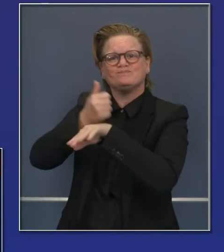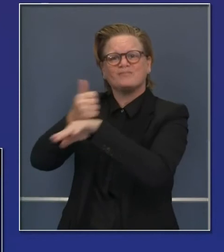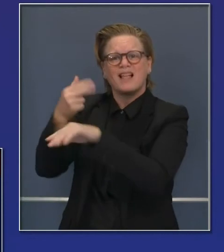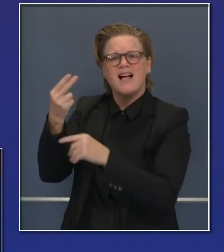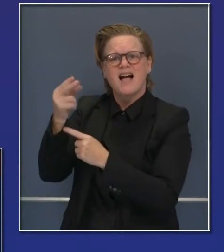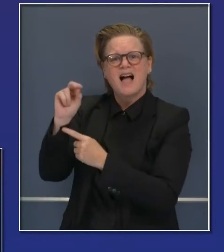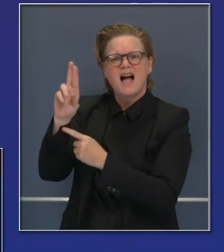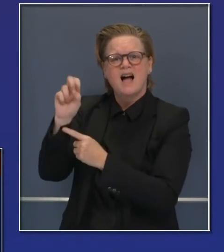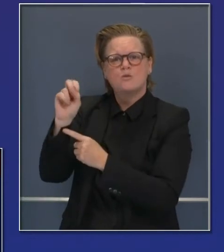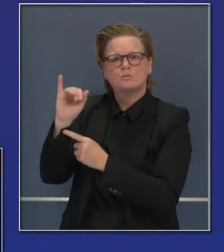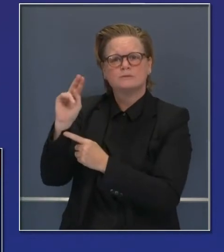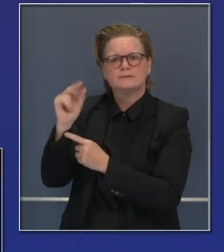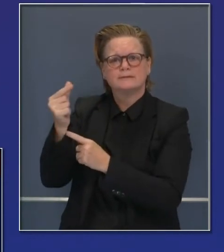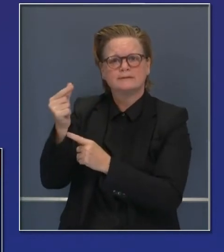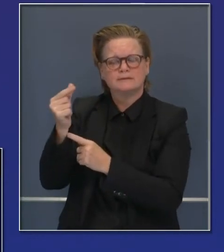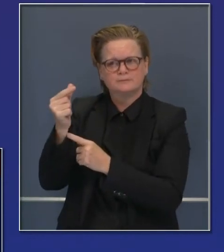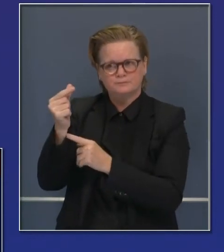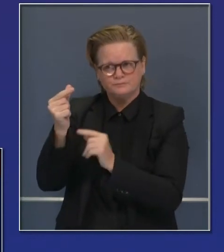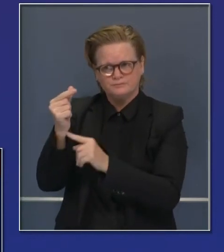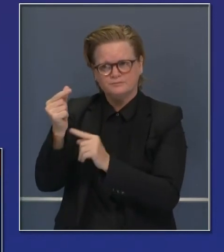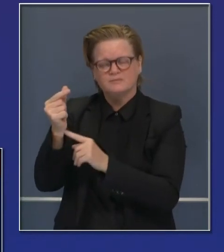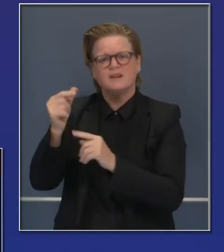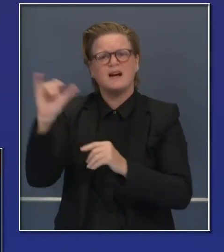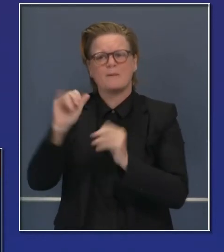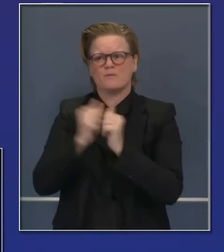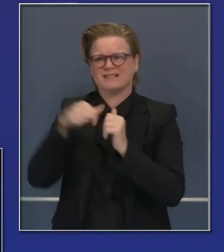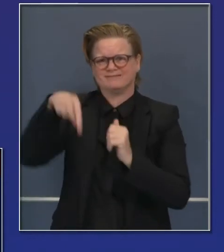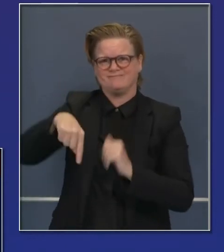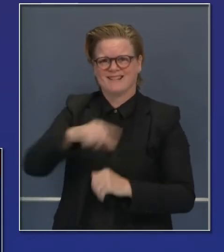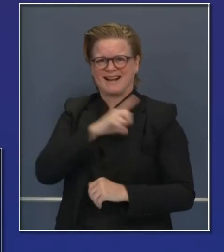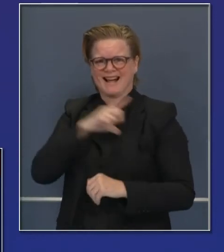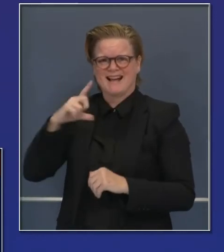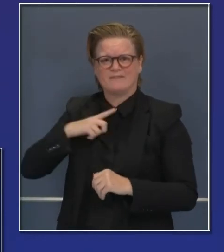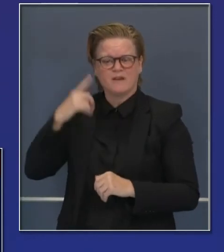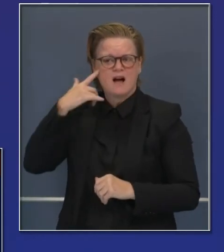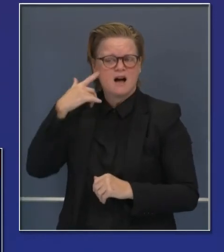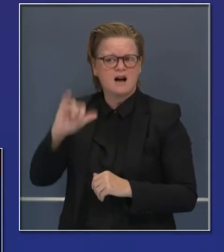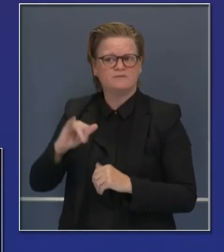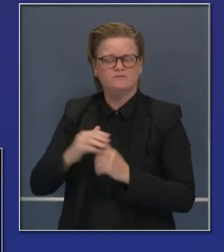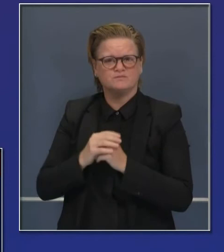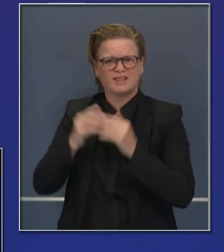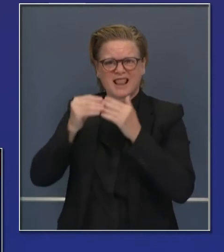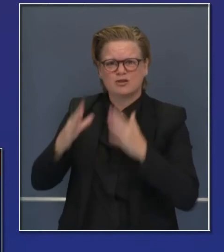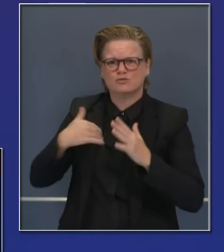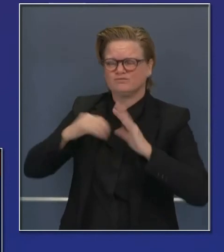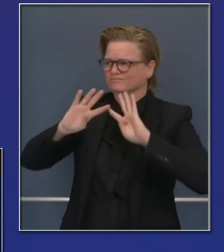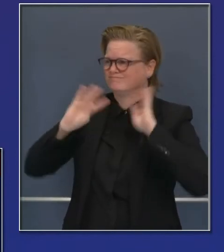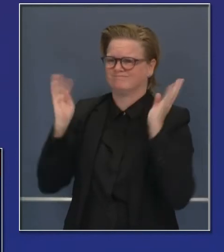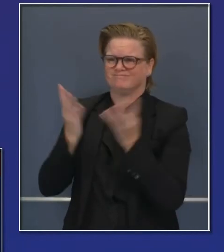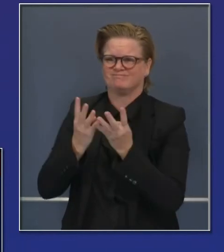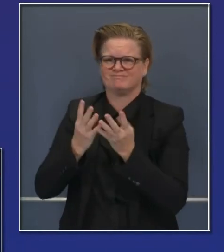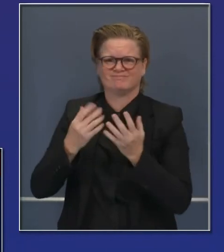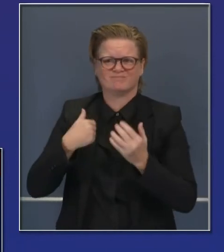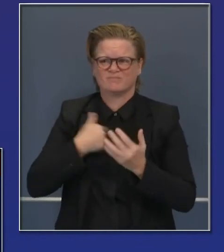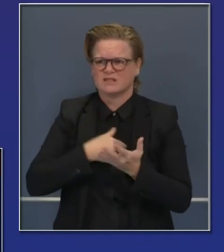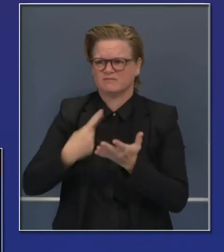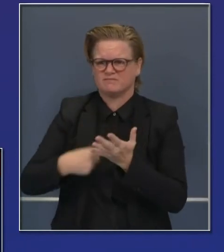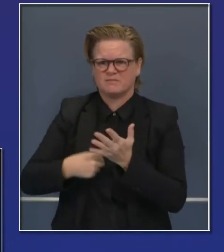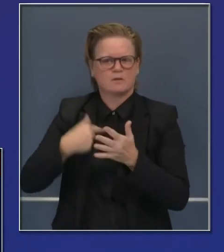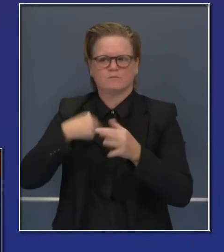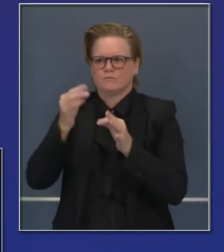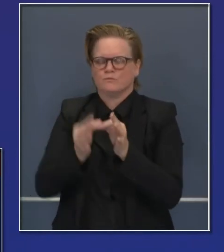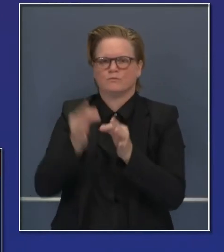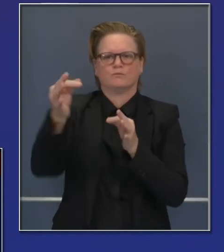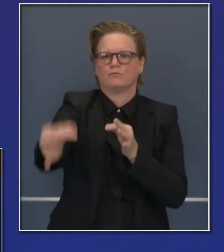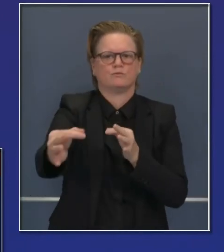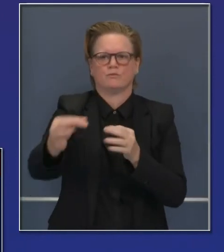of the California legislature. We were able to extend through February of next year eviction protections. We were